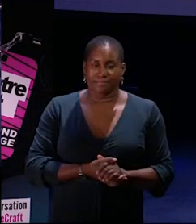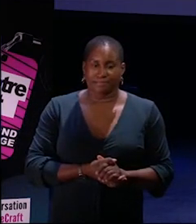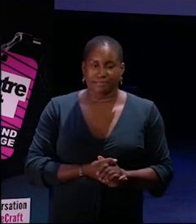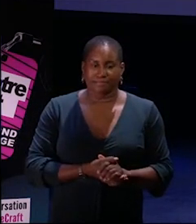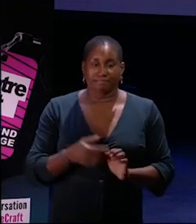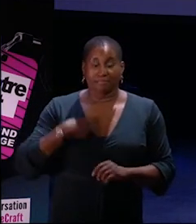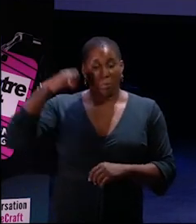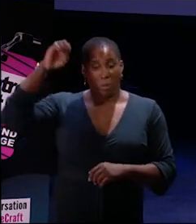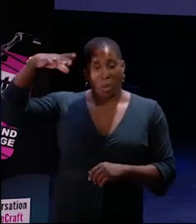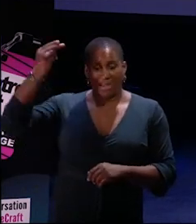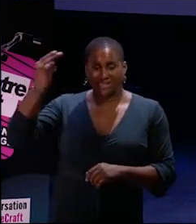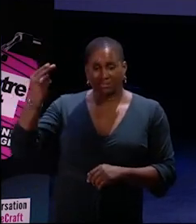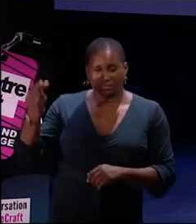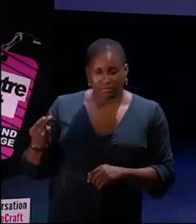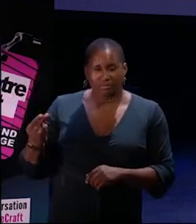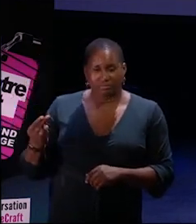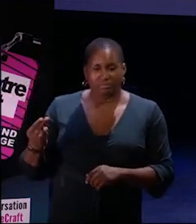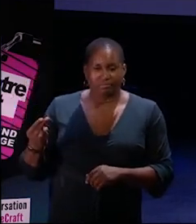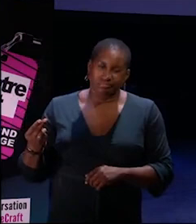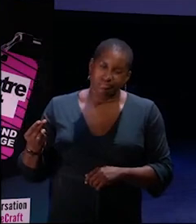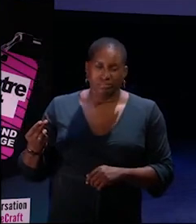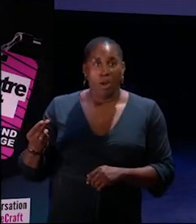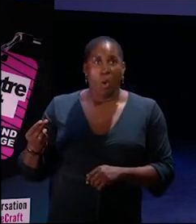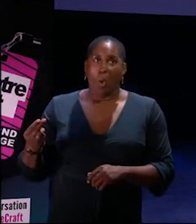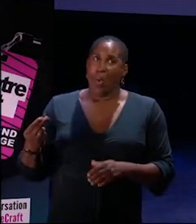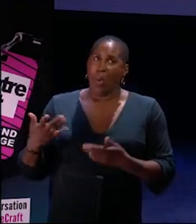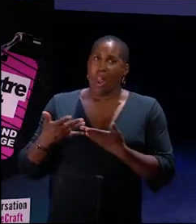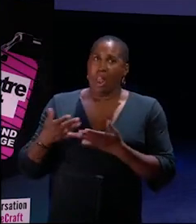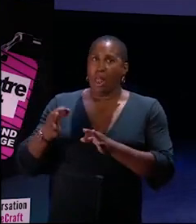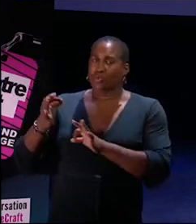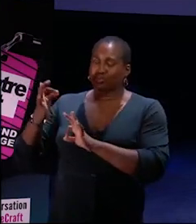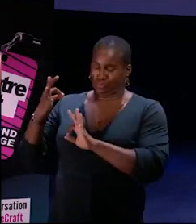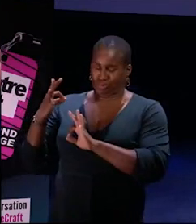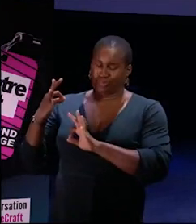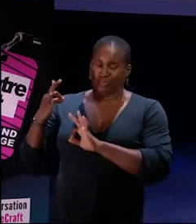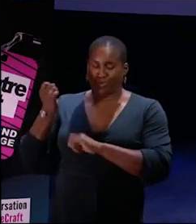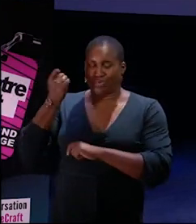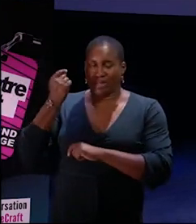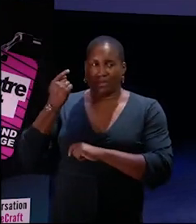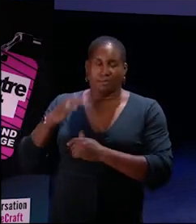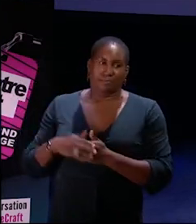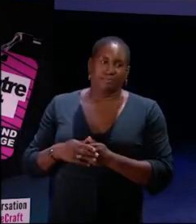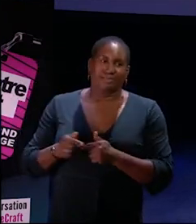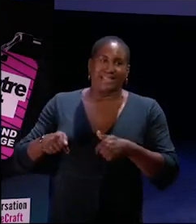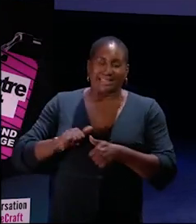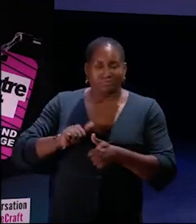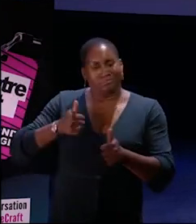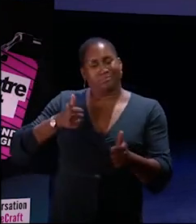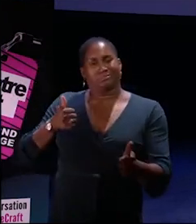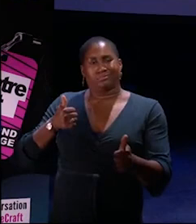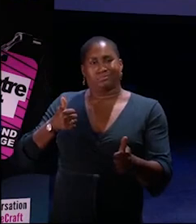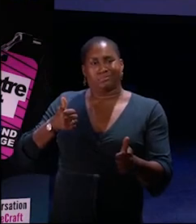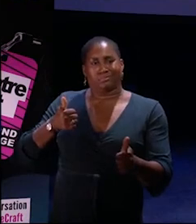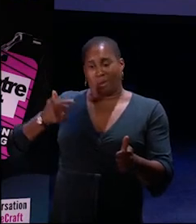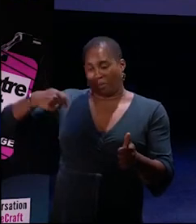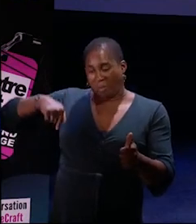I'm a lighting designer. I've been doing this for quite a long time, I realise. My journey into this industry is I started working